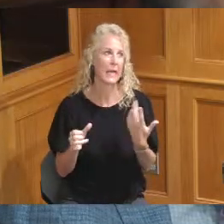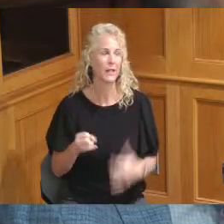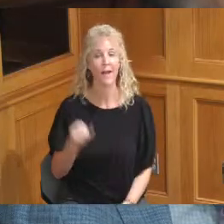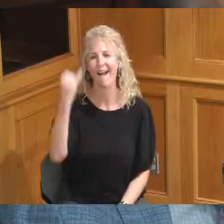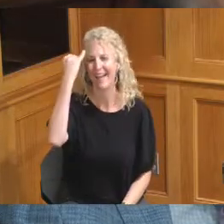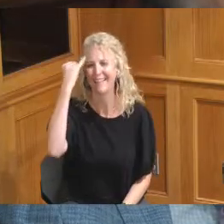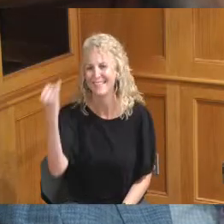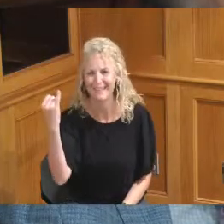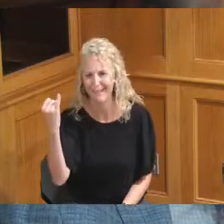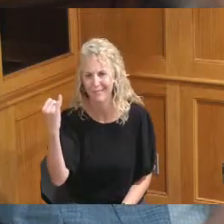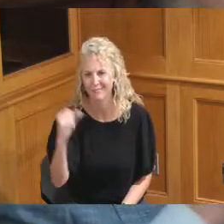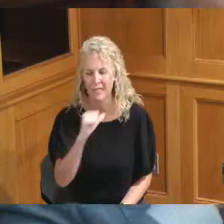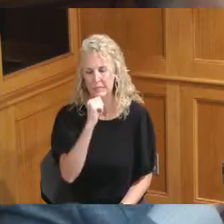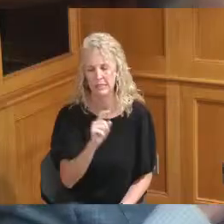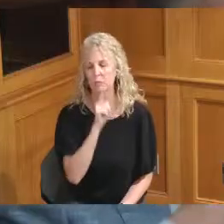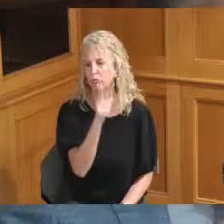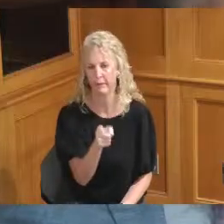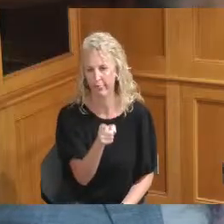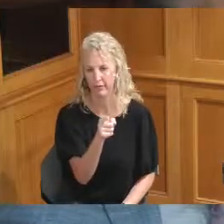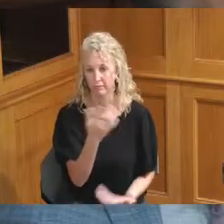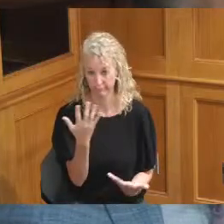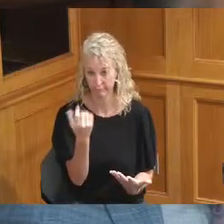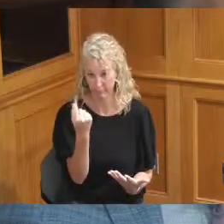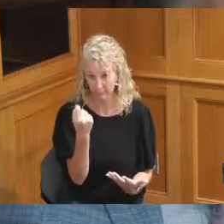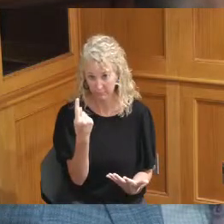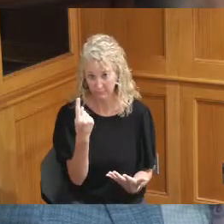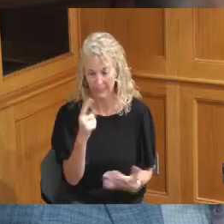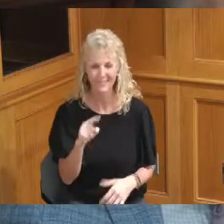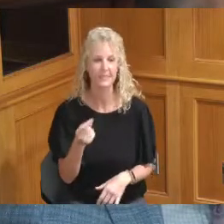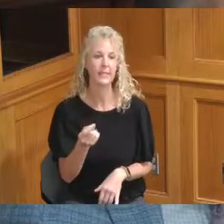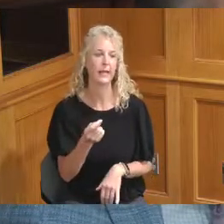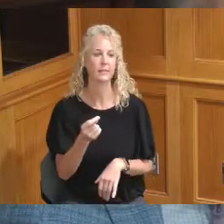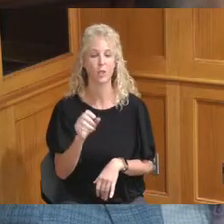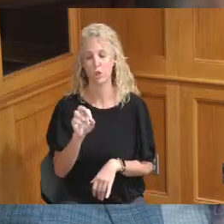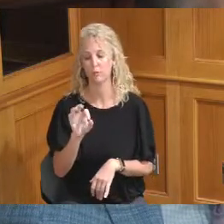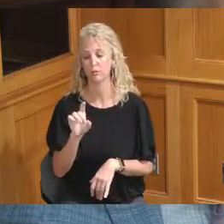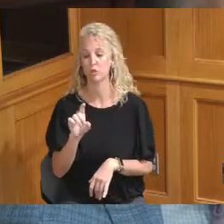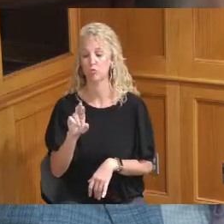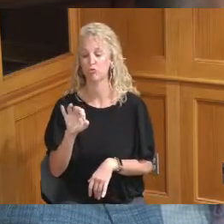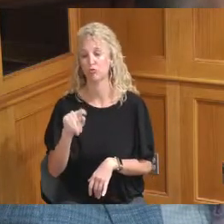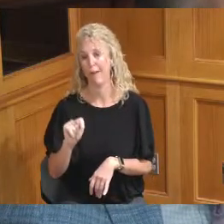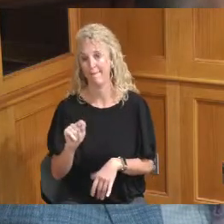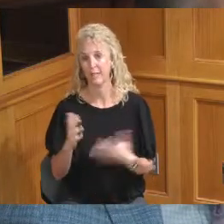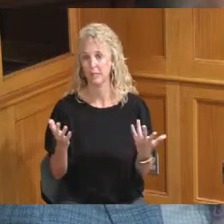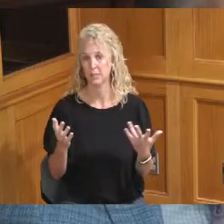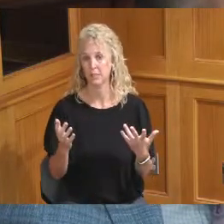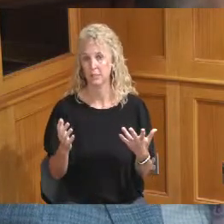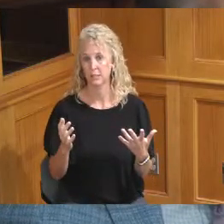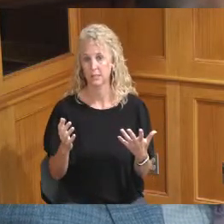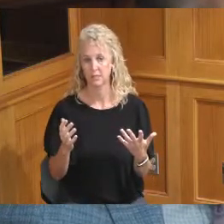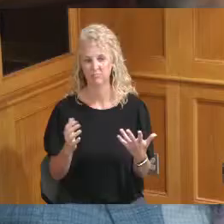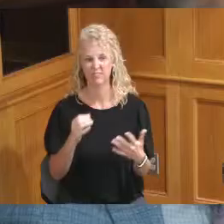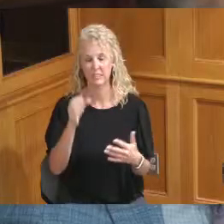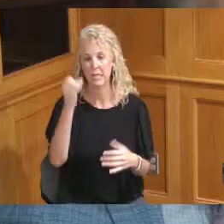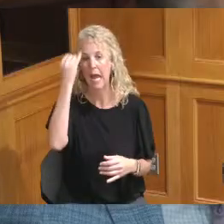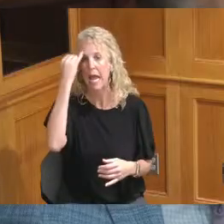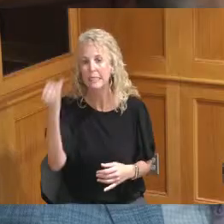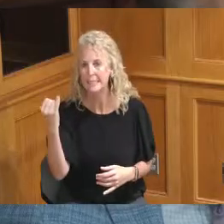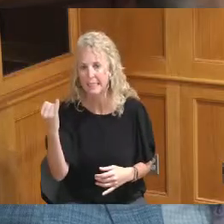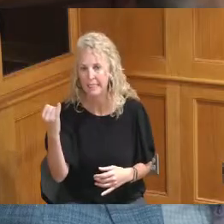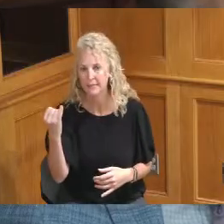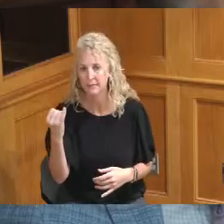in 1997 when they voted for this and they gave them a concept. We'll have 2 stadiums and you have 30%. Never